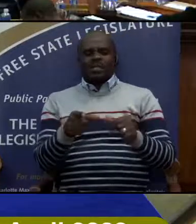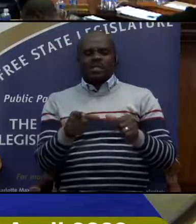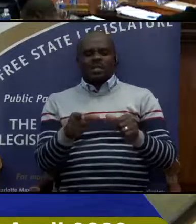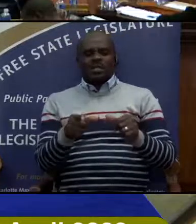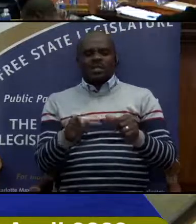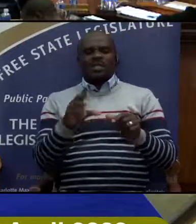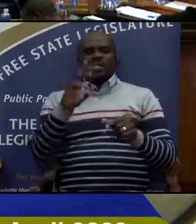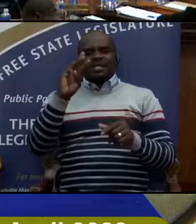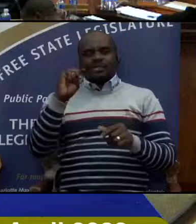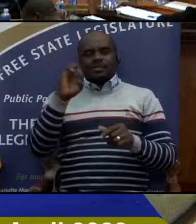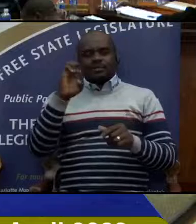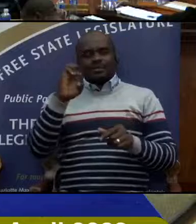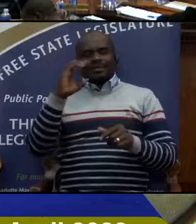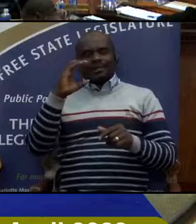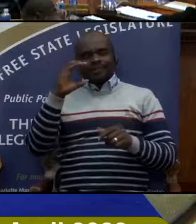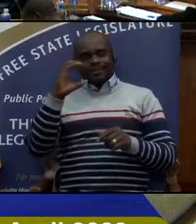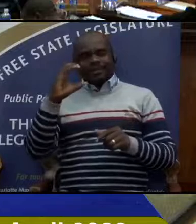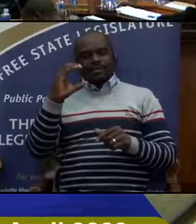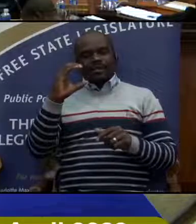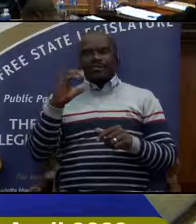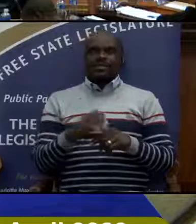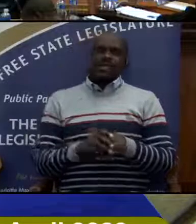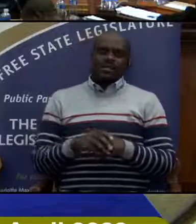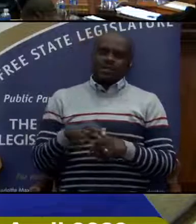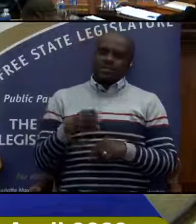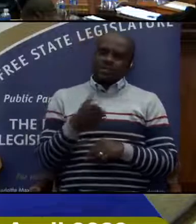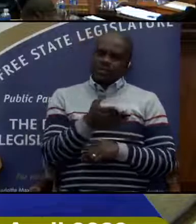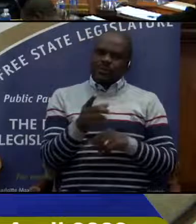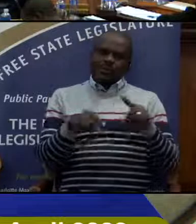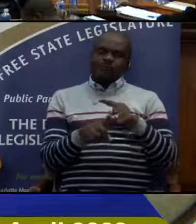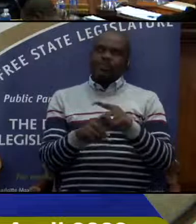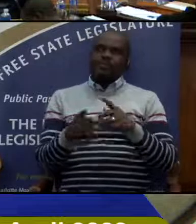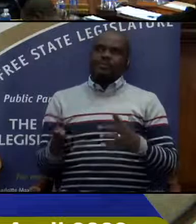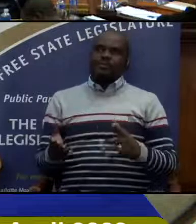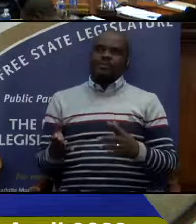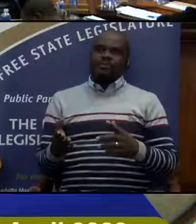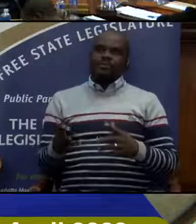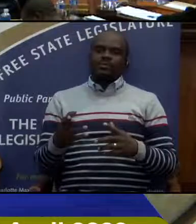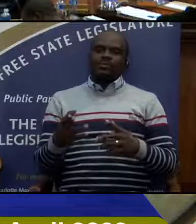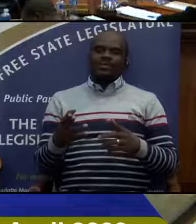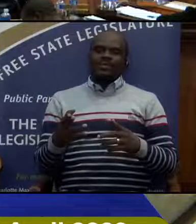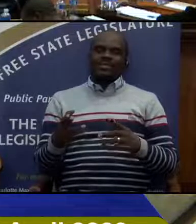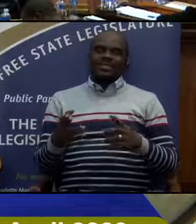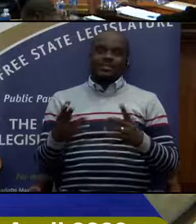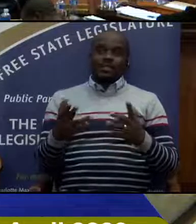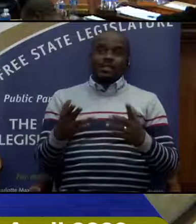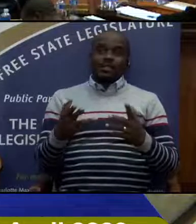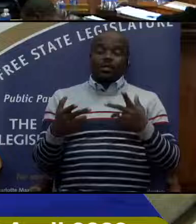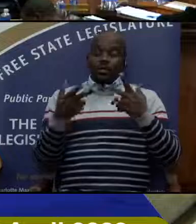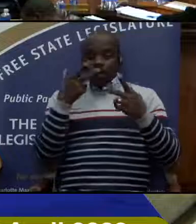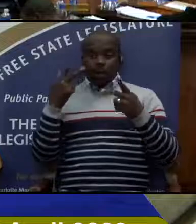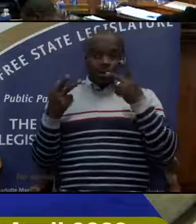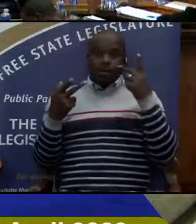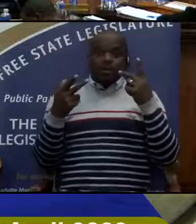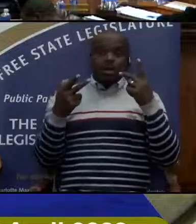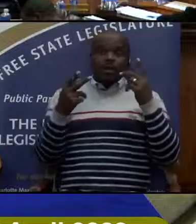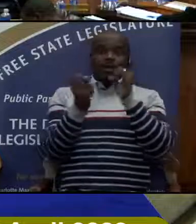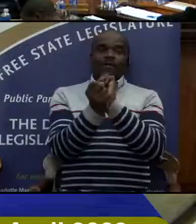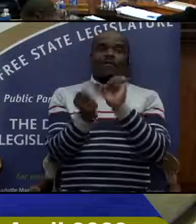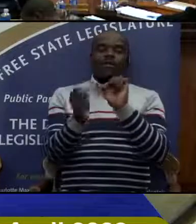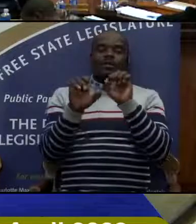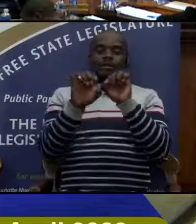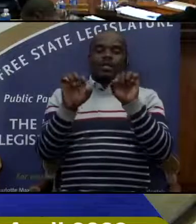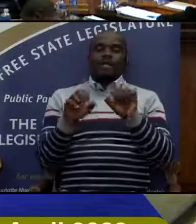are criminal when measured against the intentions of the Freedom Charter. The DA will not fall for this